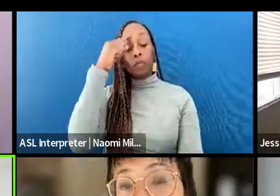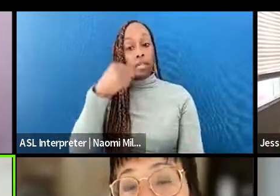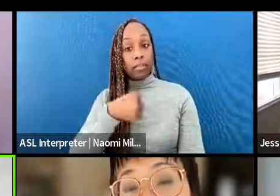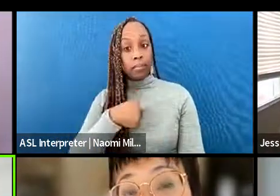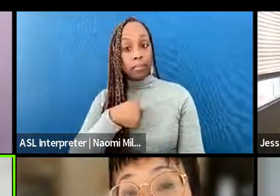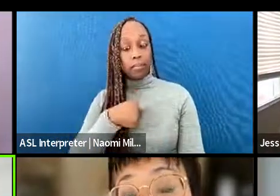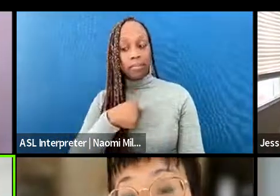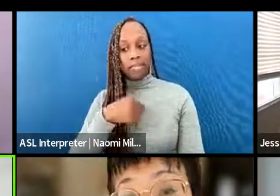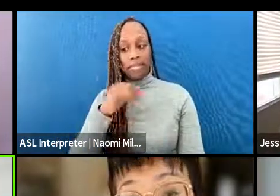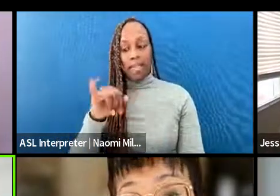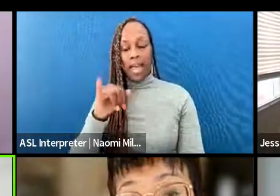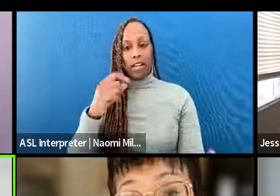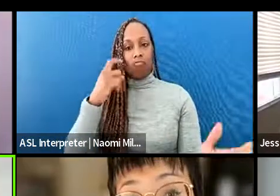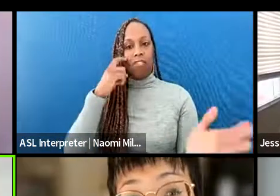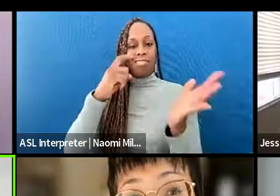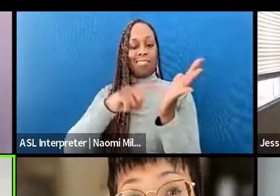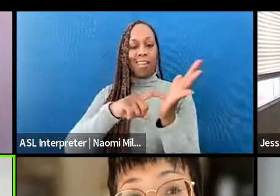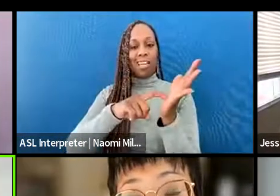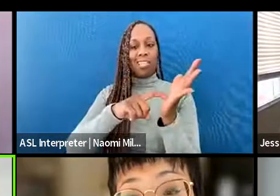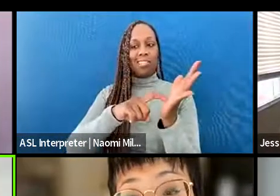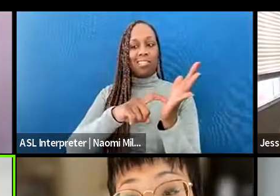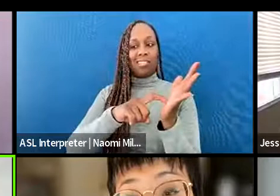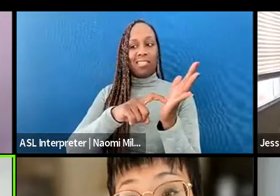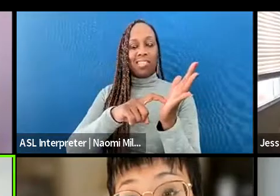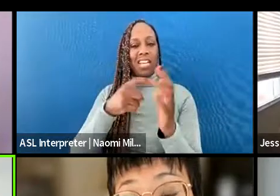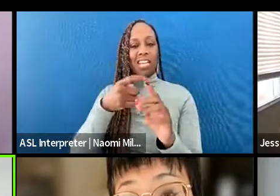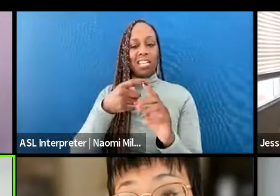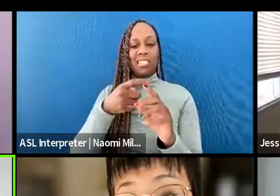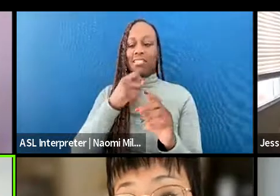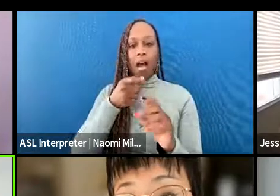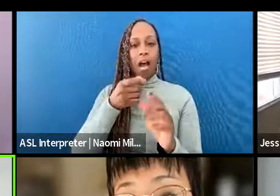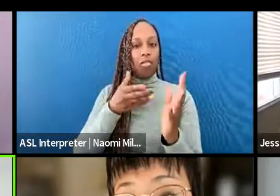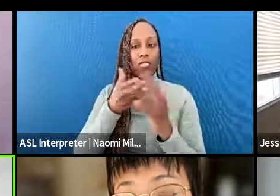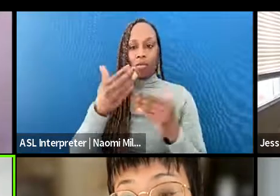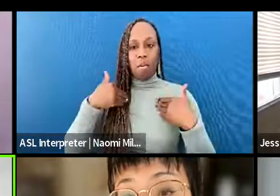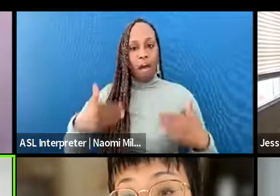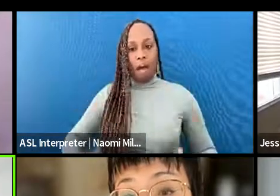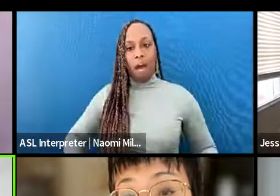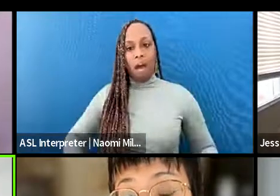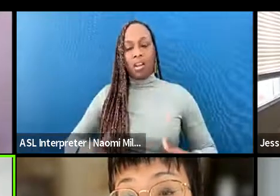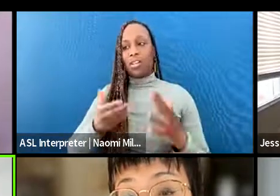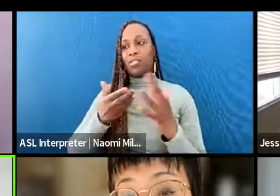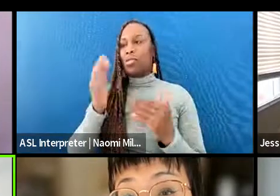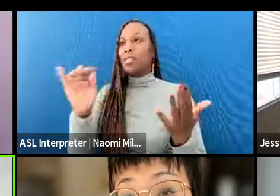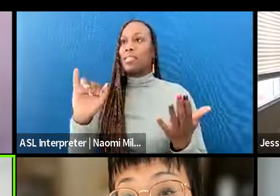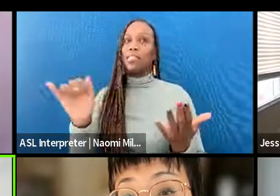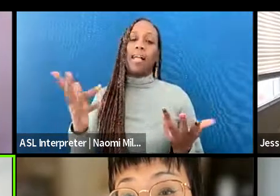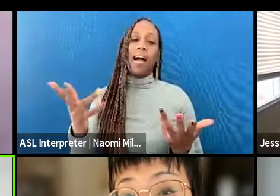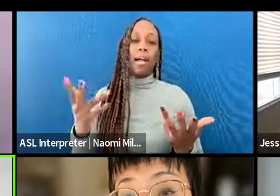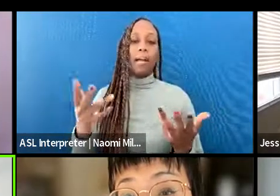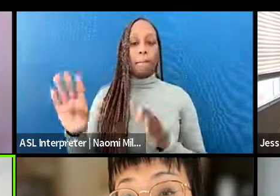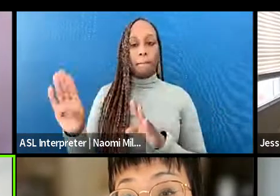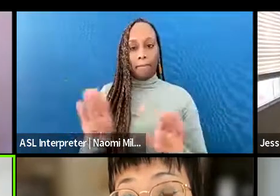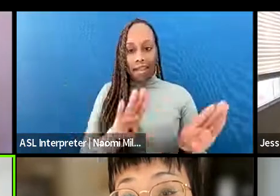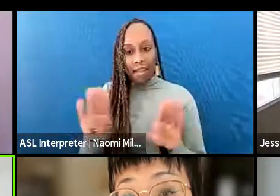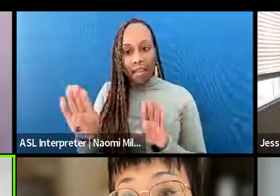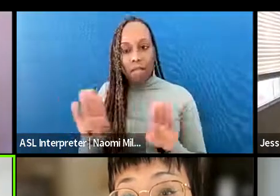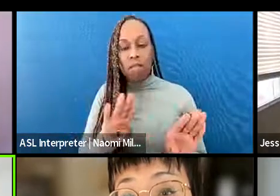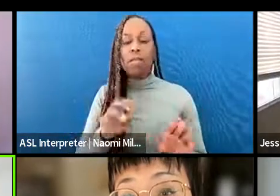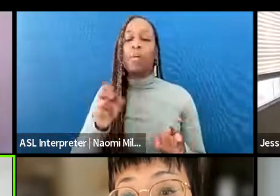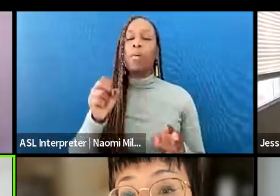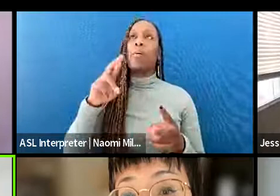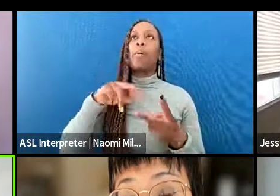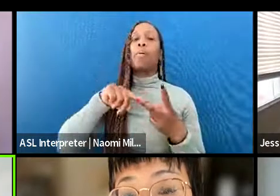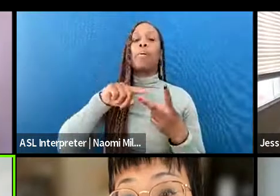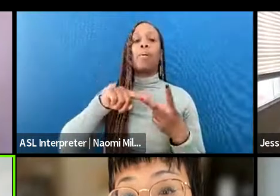of recognizing kin comes through not the body at all. It comes through things like behaviors, or